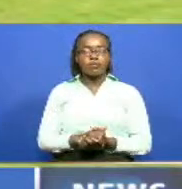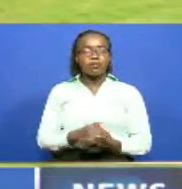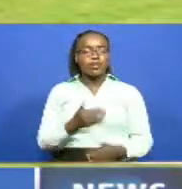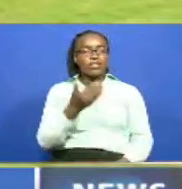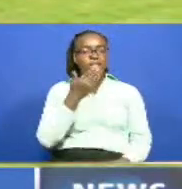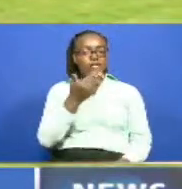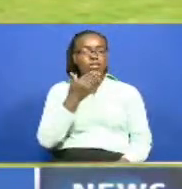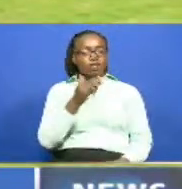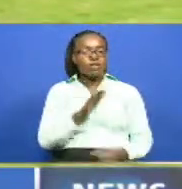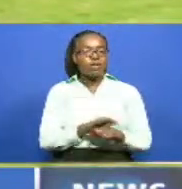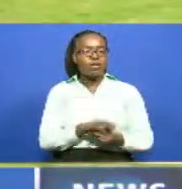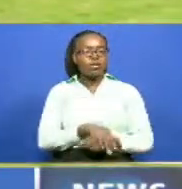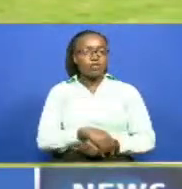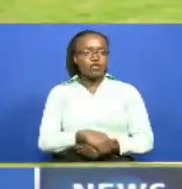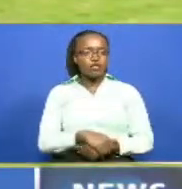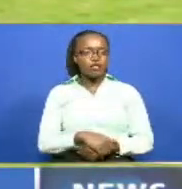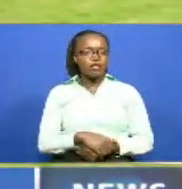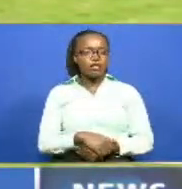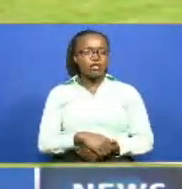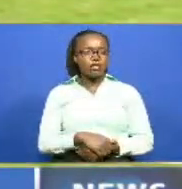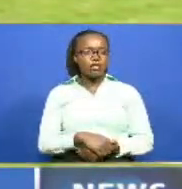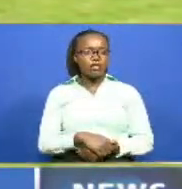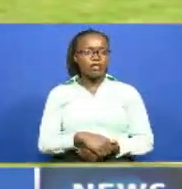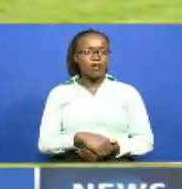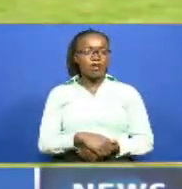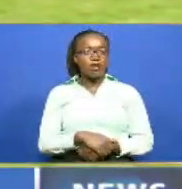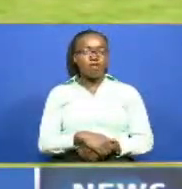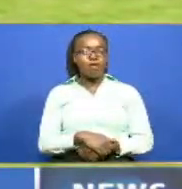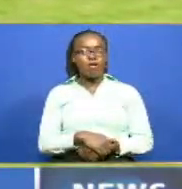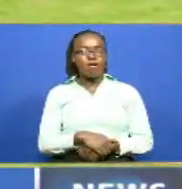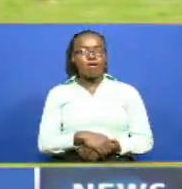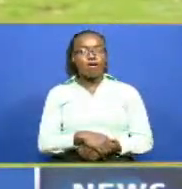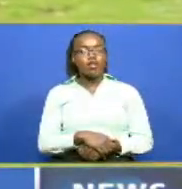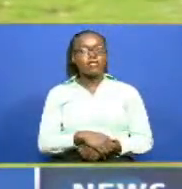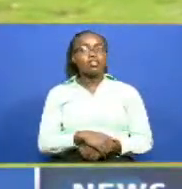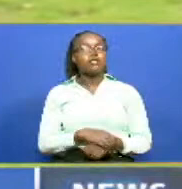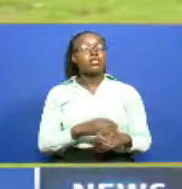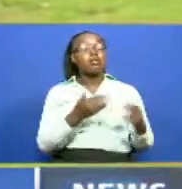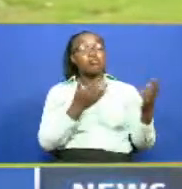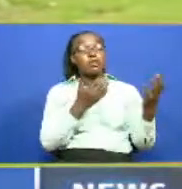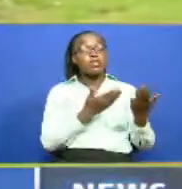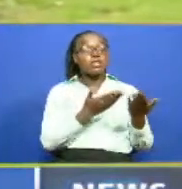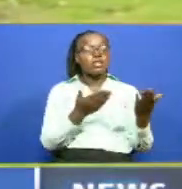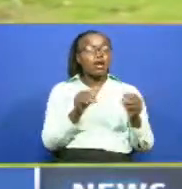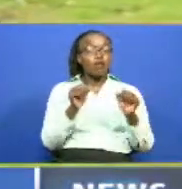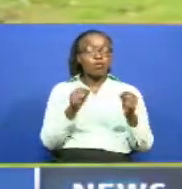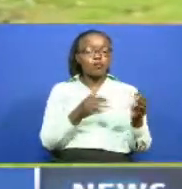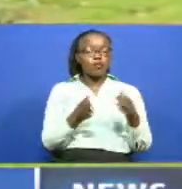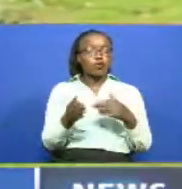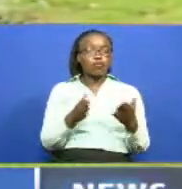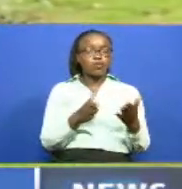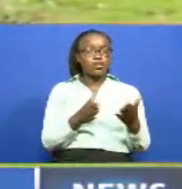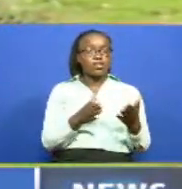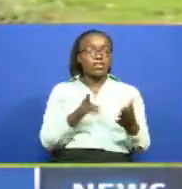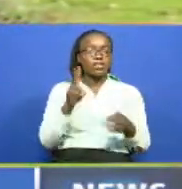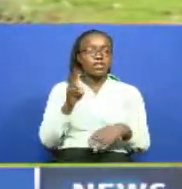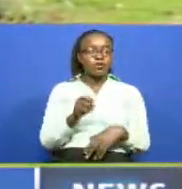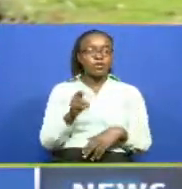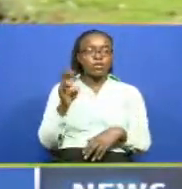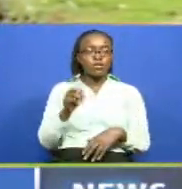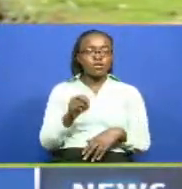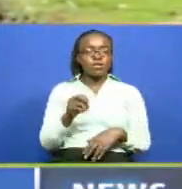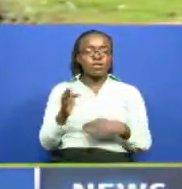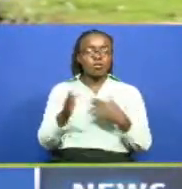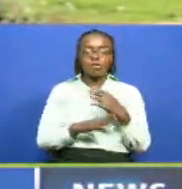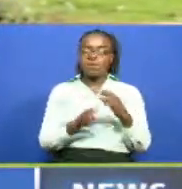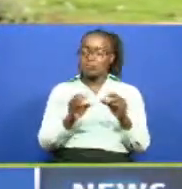speaking with us. All right. Right. Hope is the message here, that it could be an opportunity, that 2020 was not bad after